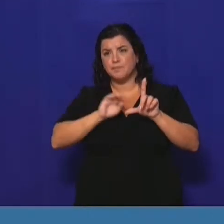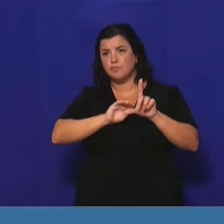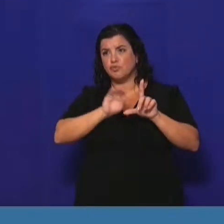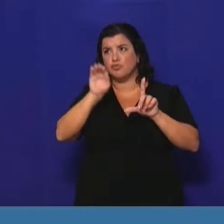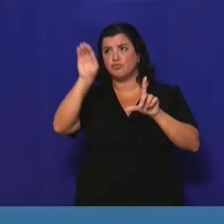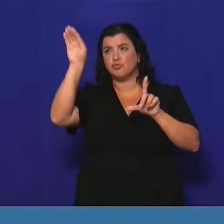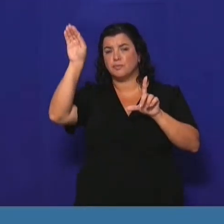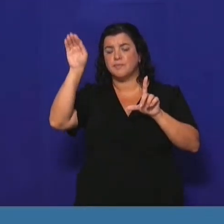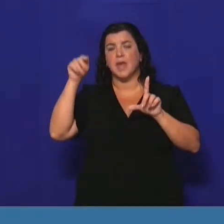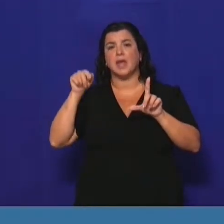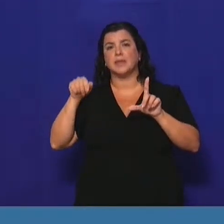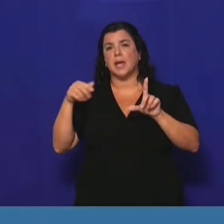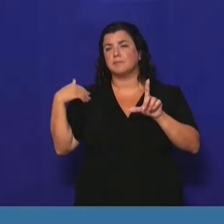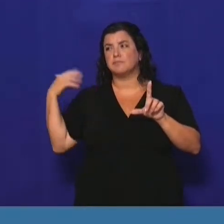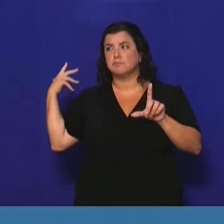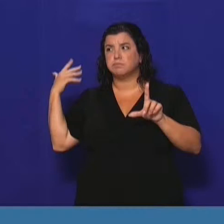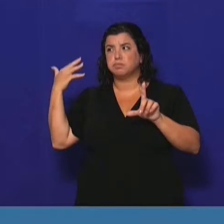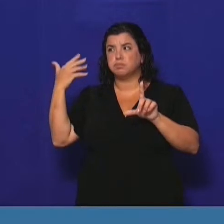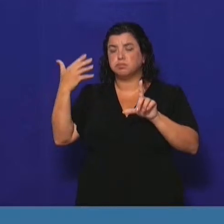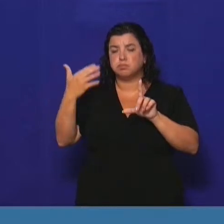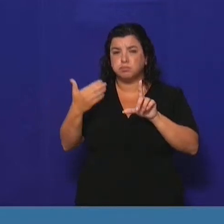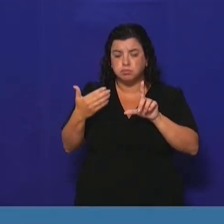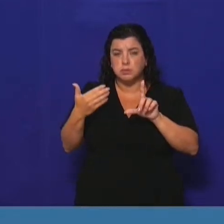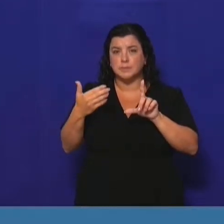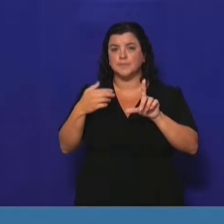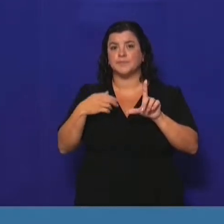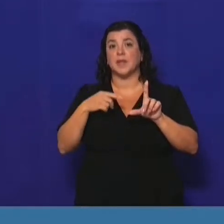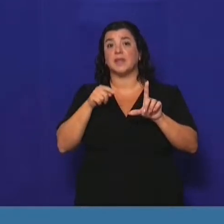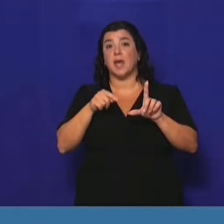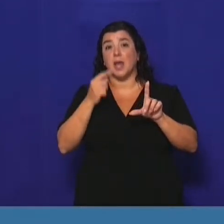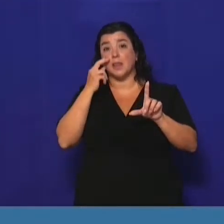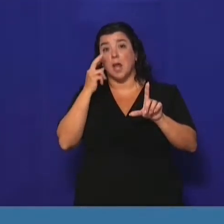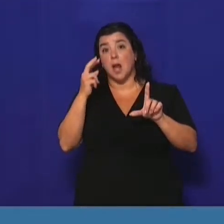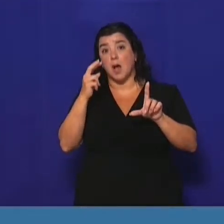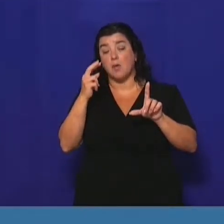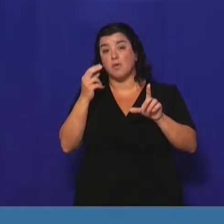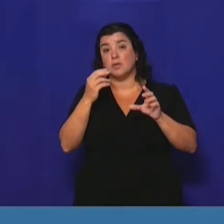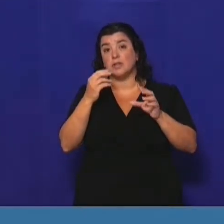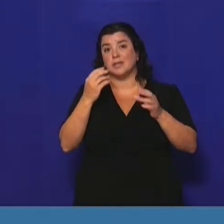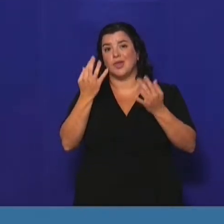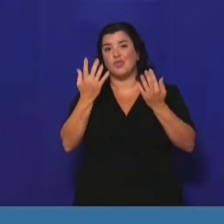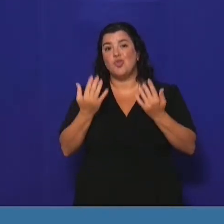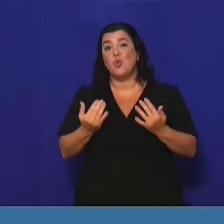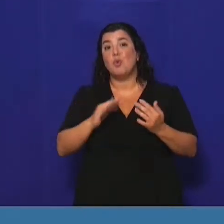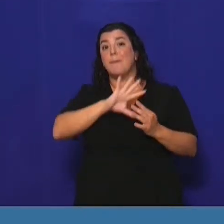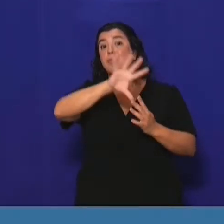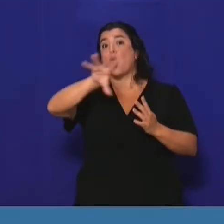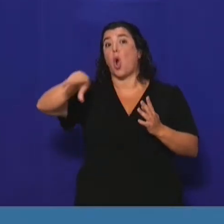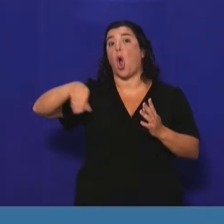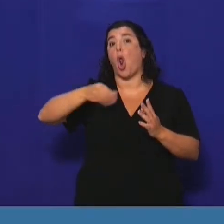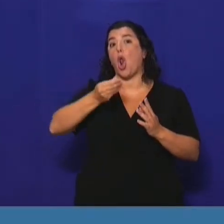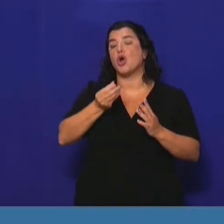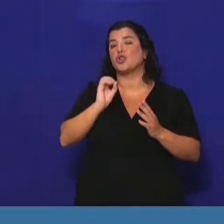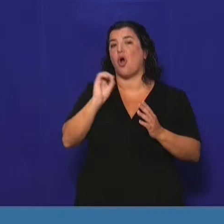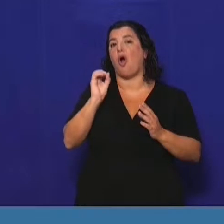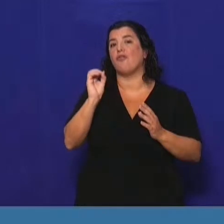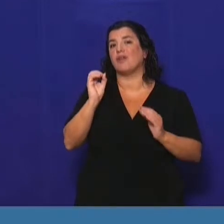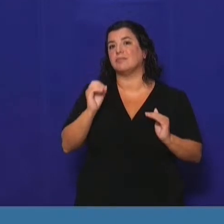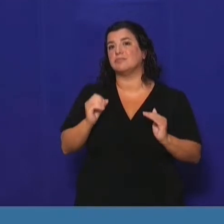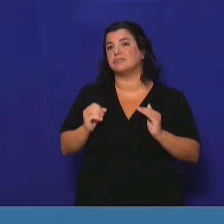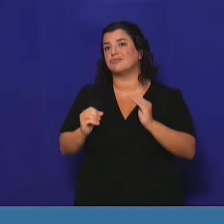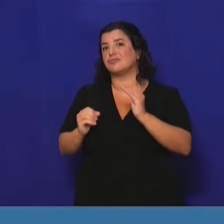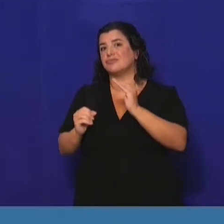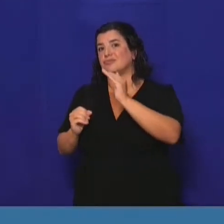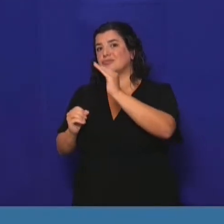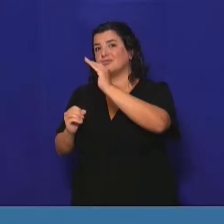issa bil-COVID, qegħdin naraw li t-total ta' każijiet kumulattiv qed jiżdied u propju għalhekk rajna li issa għandna l